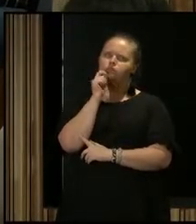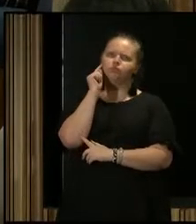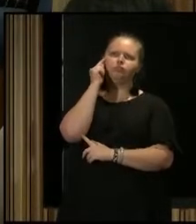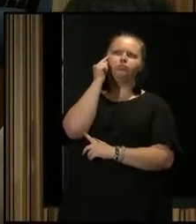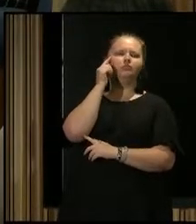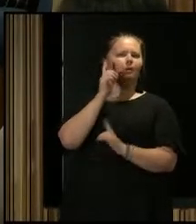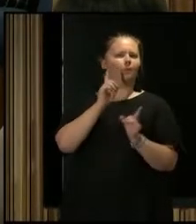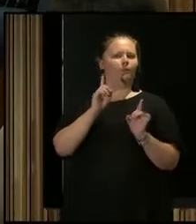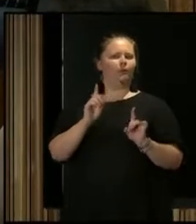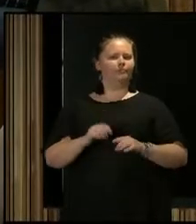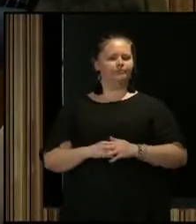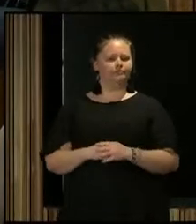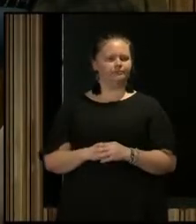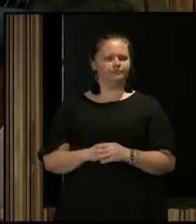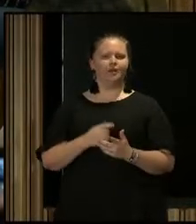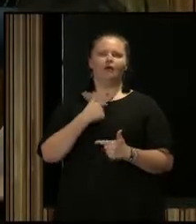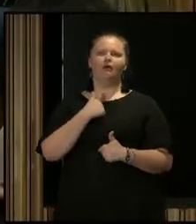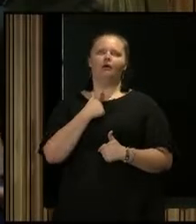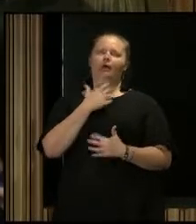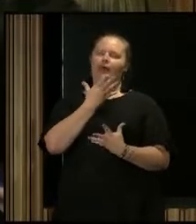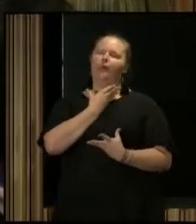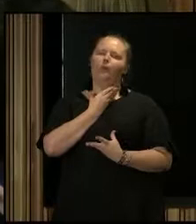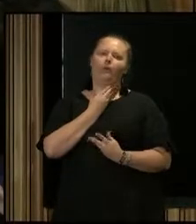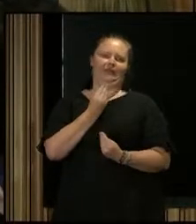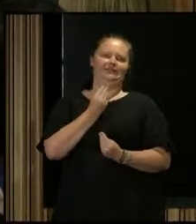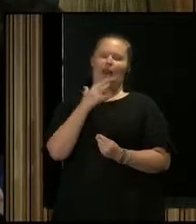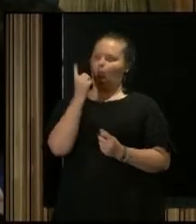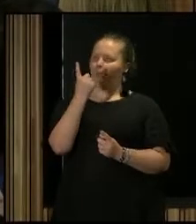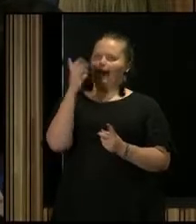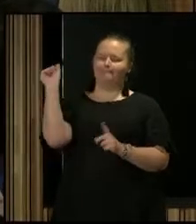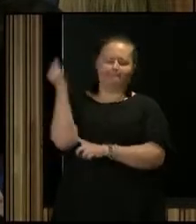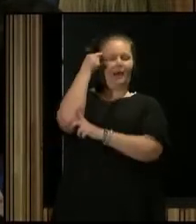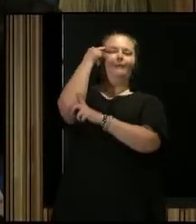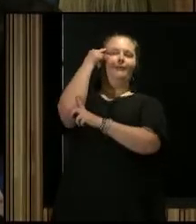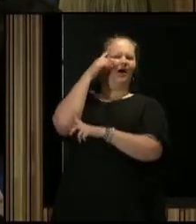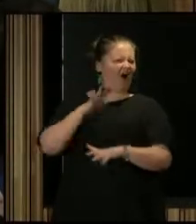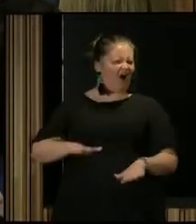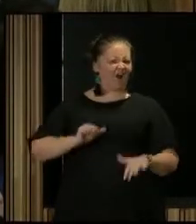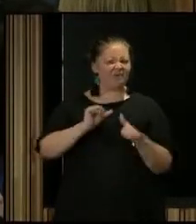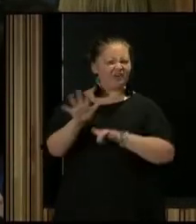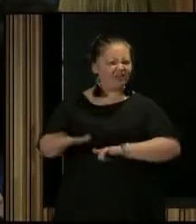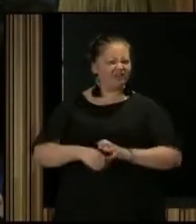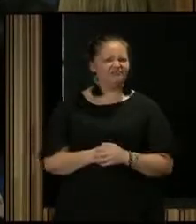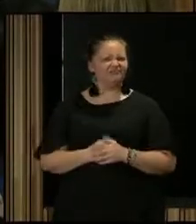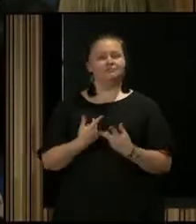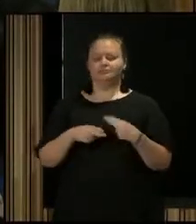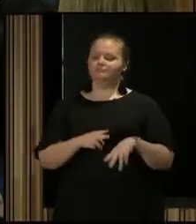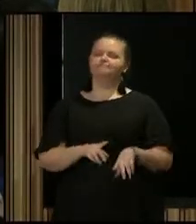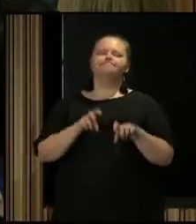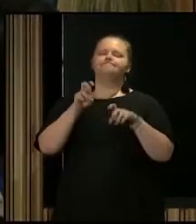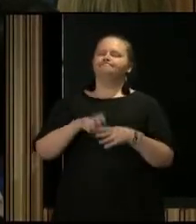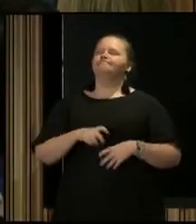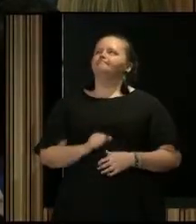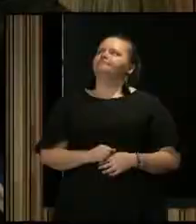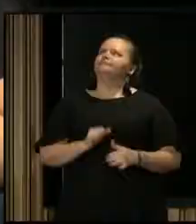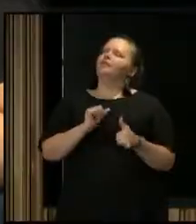pub choir? I wish that there was just one moment of inspiration. Wouldn't that be brilliant that I just sat down and had the best